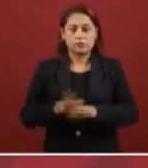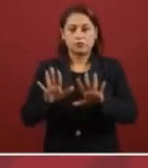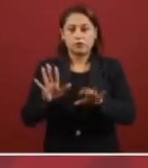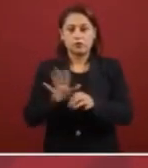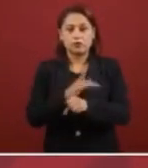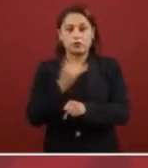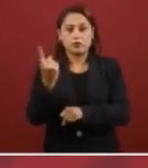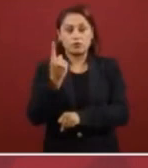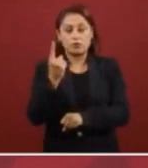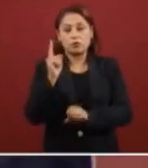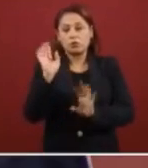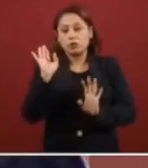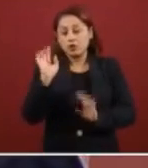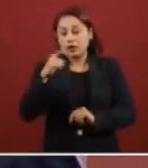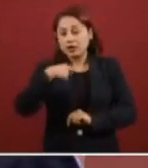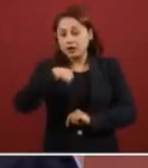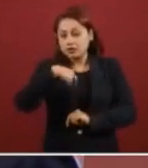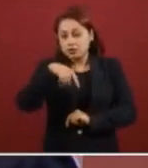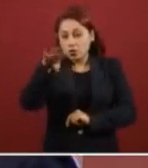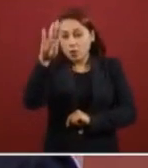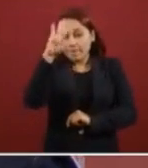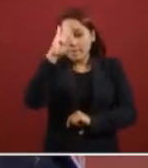I think